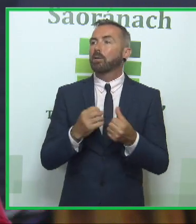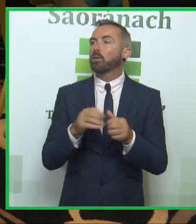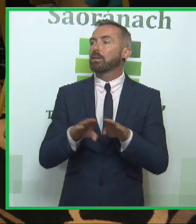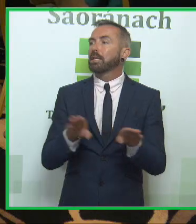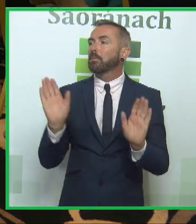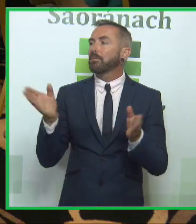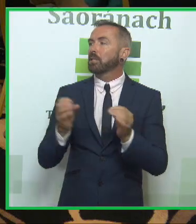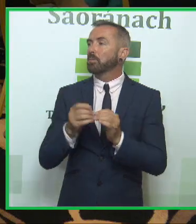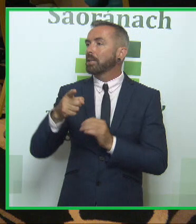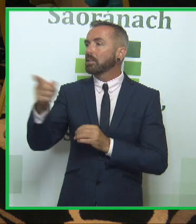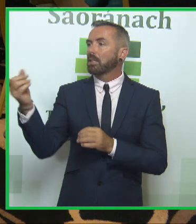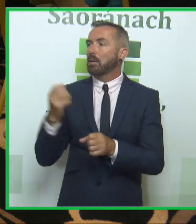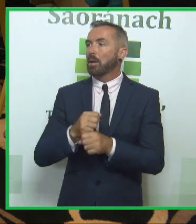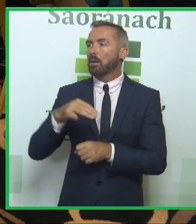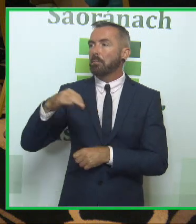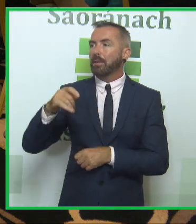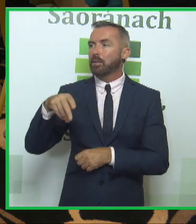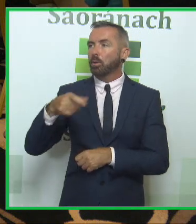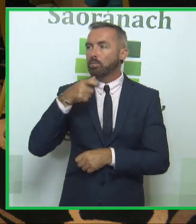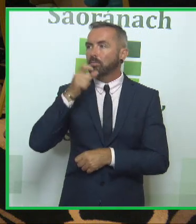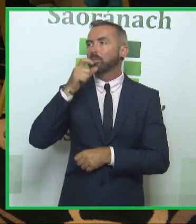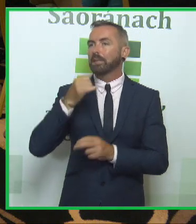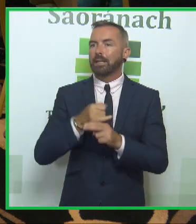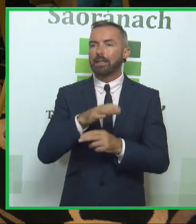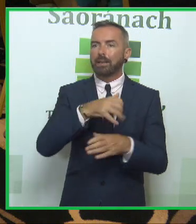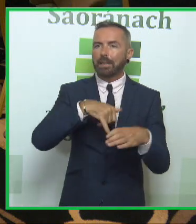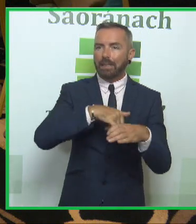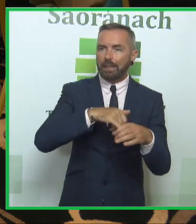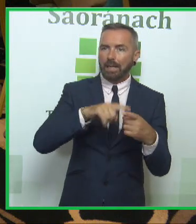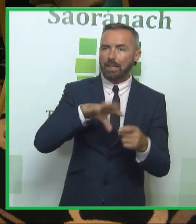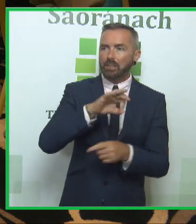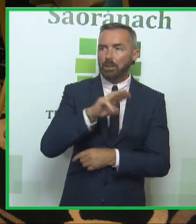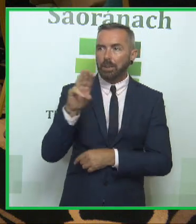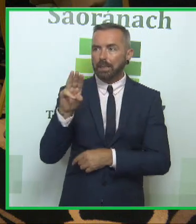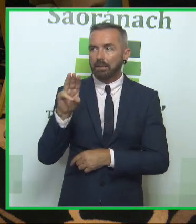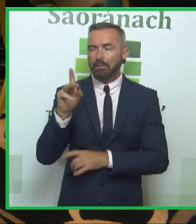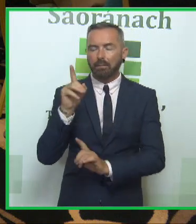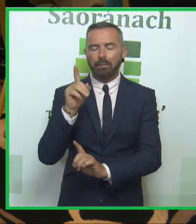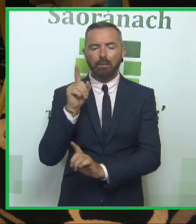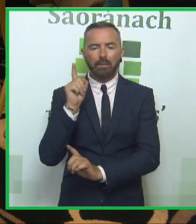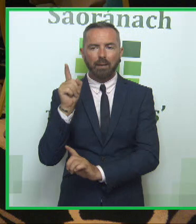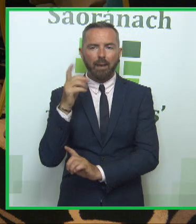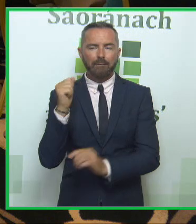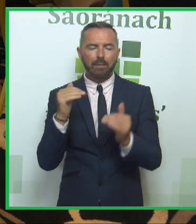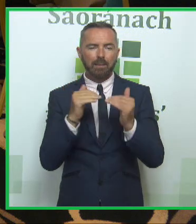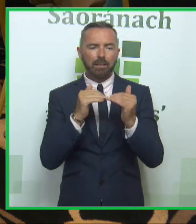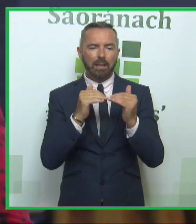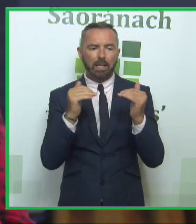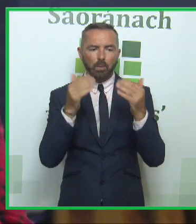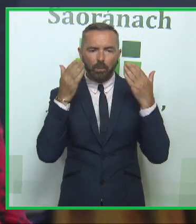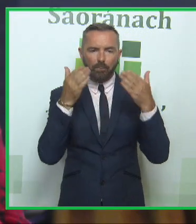have said, about methadone use, both in clinics and GPs, that there's an equal focus